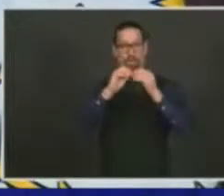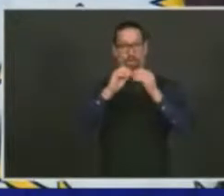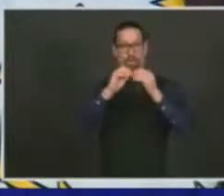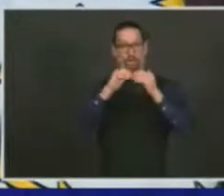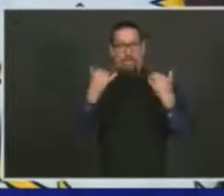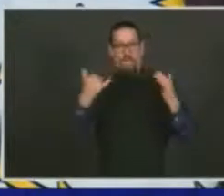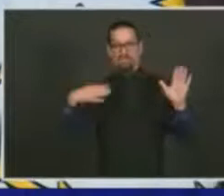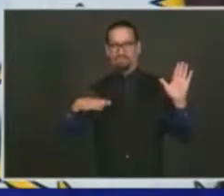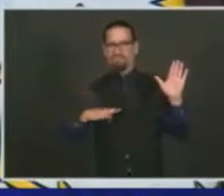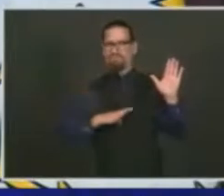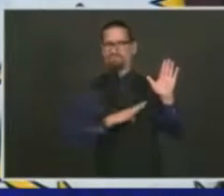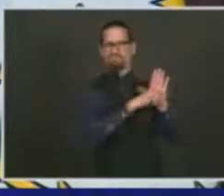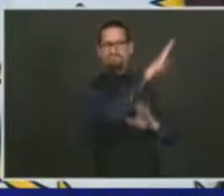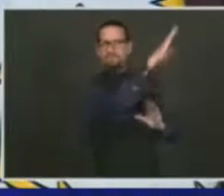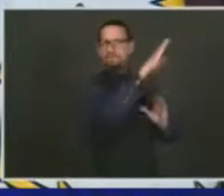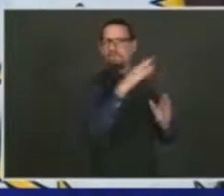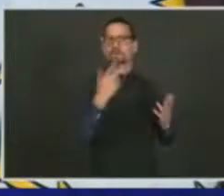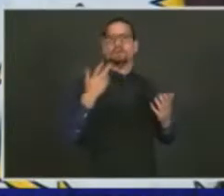you now,